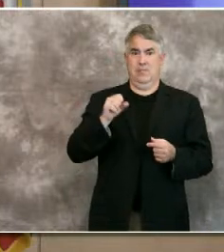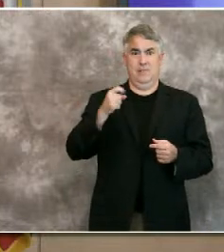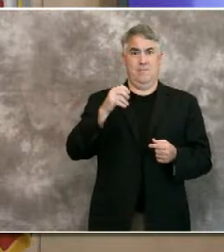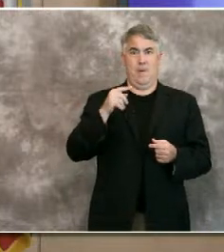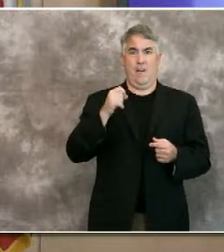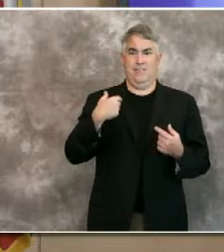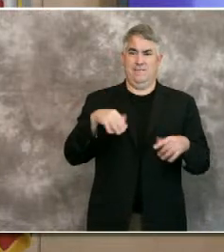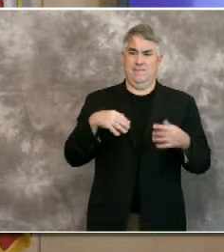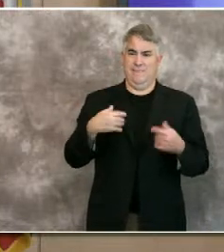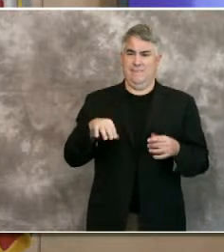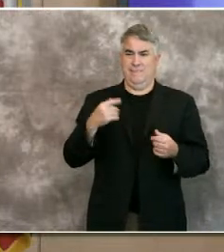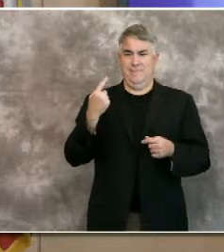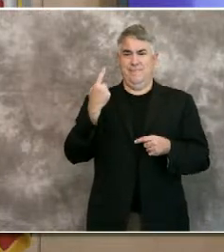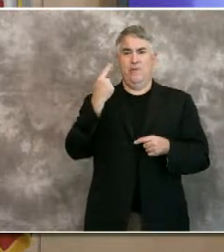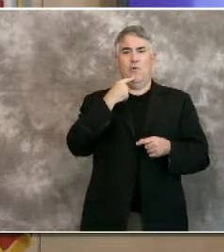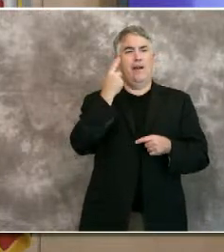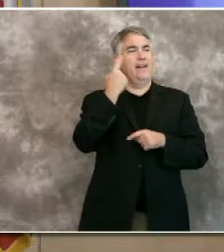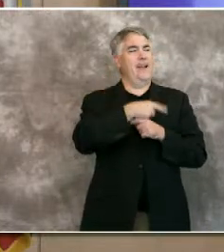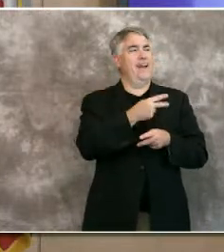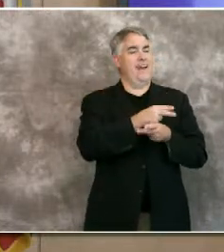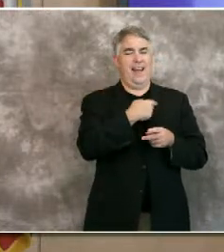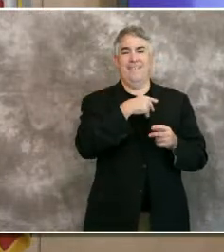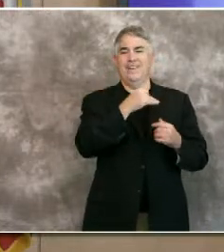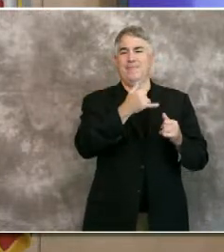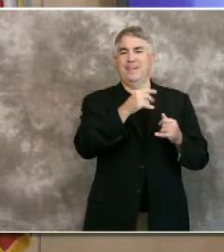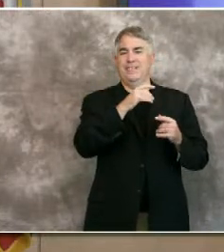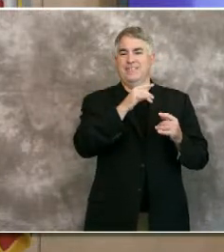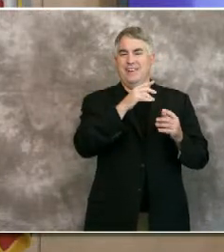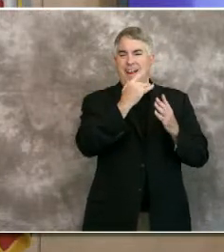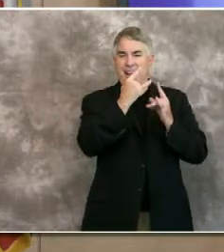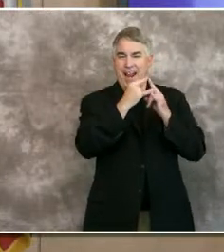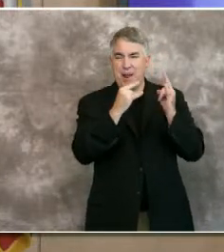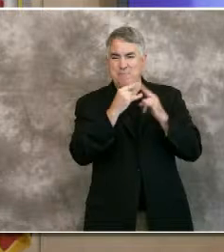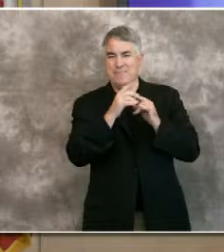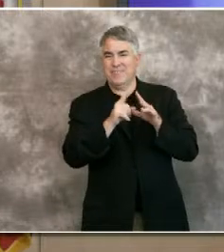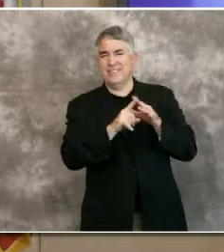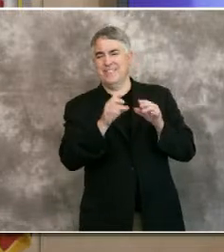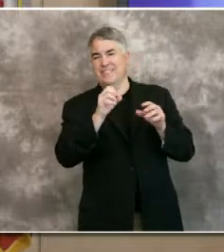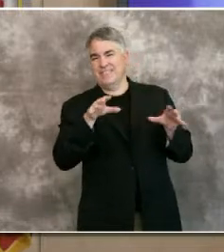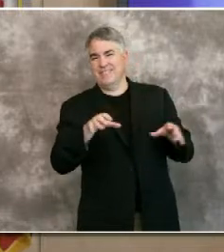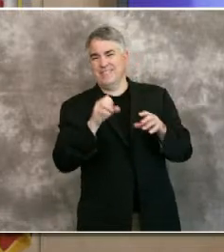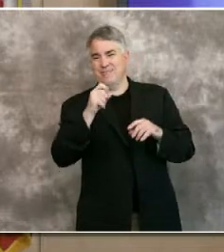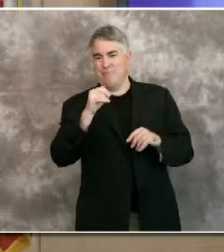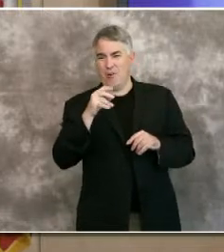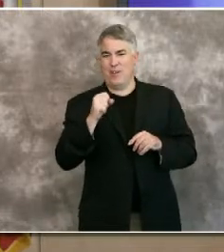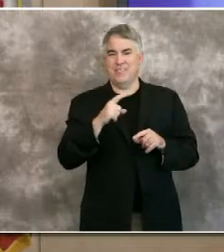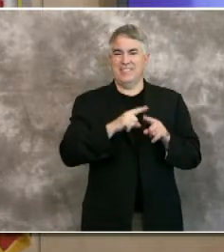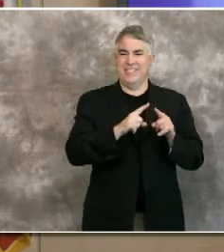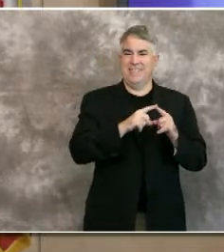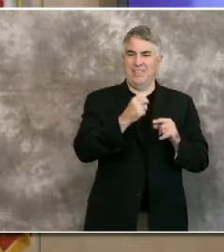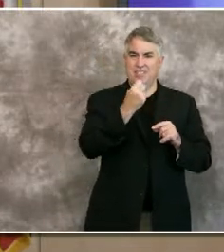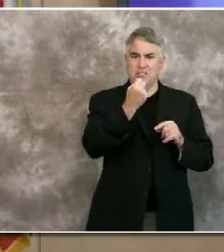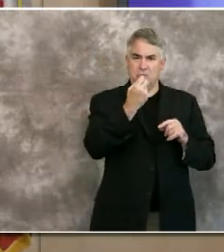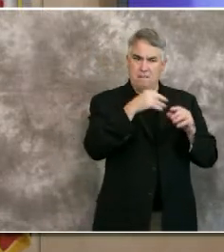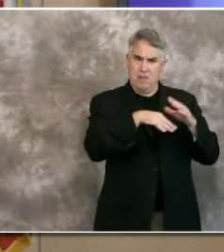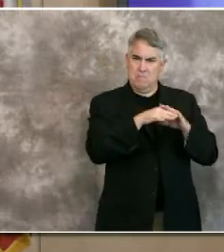day camp guidance in stable groups of 12. Is